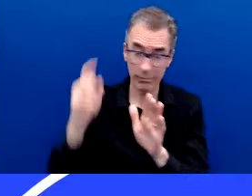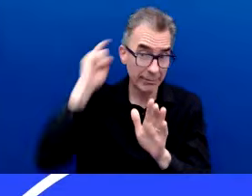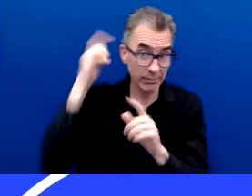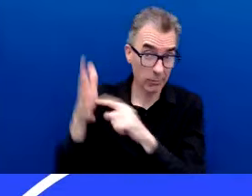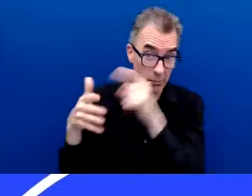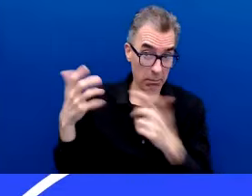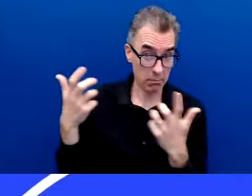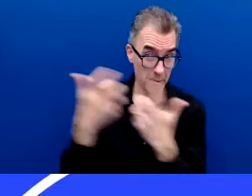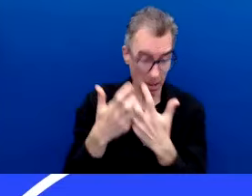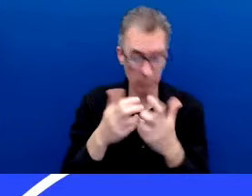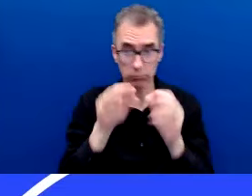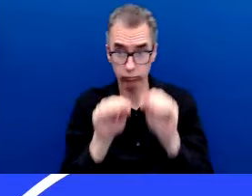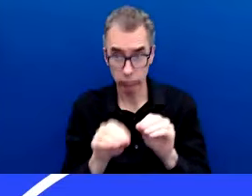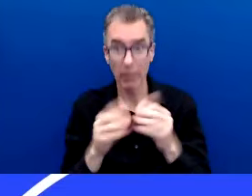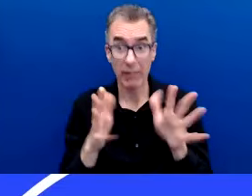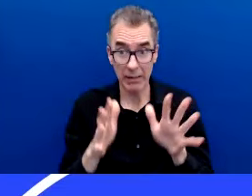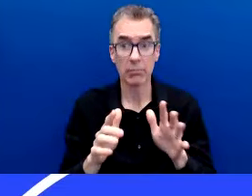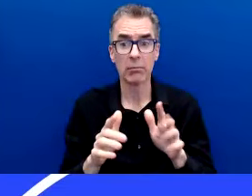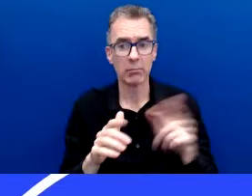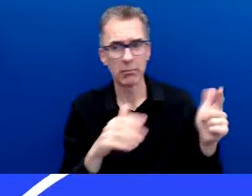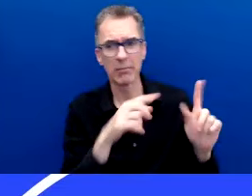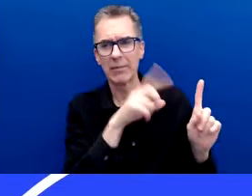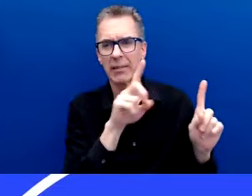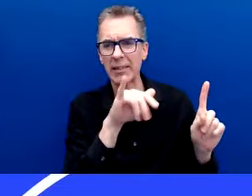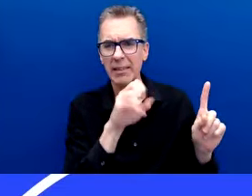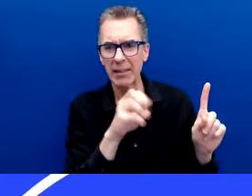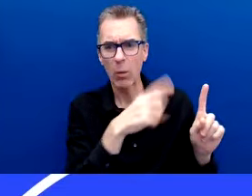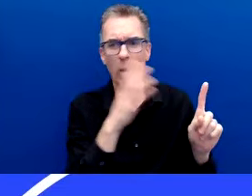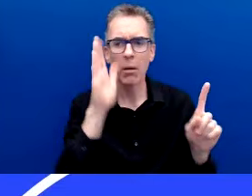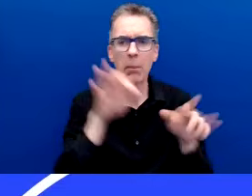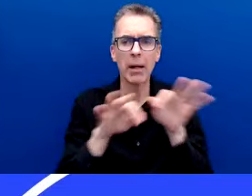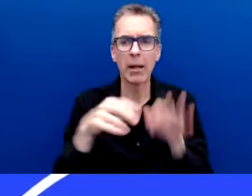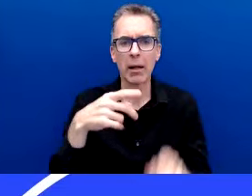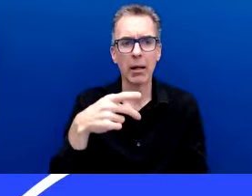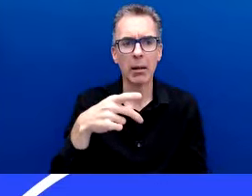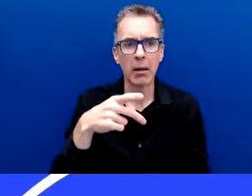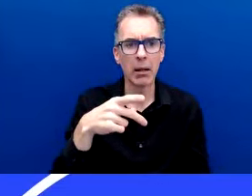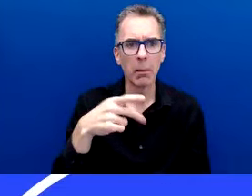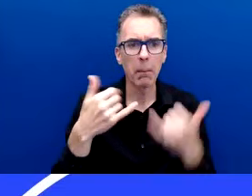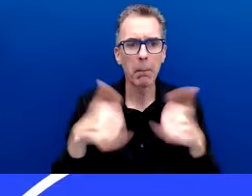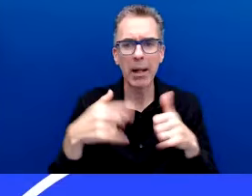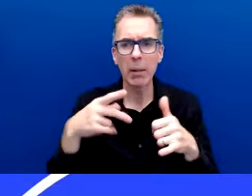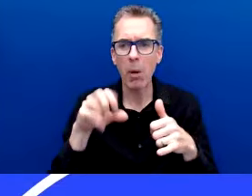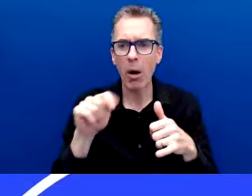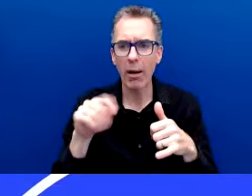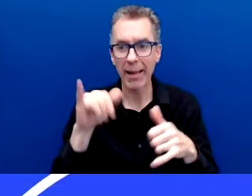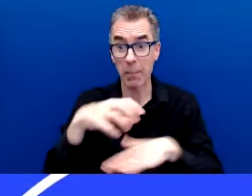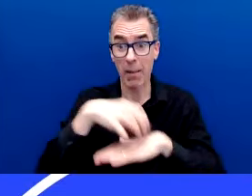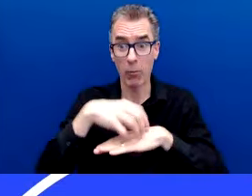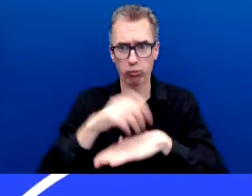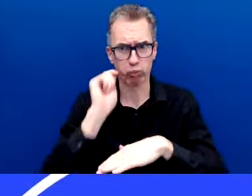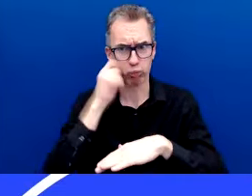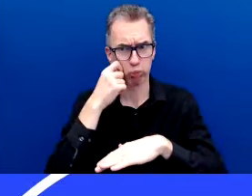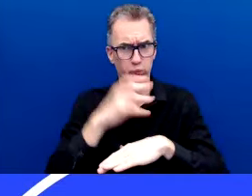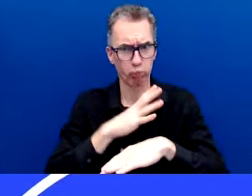then Janice is going to take over and introduce you guys to PlayPosit, which is a very, very cool platform that is a